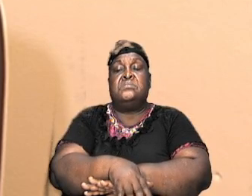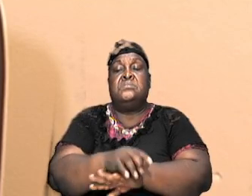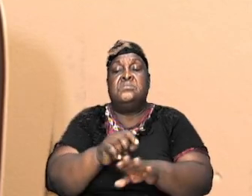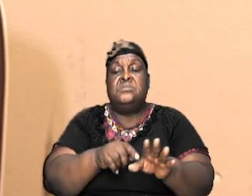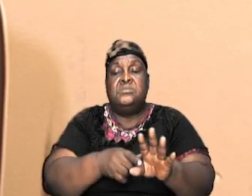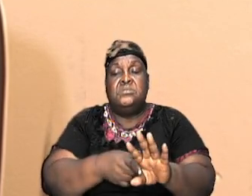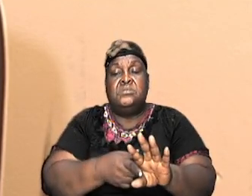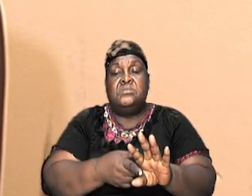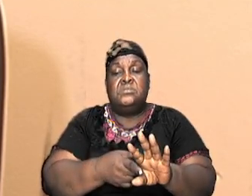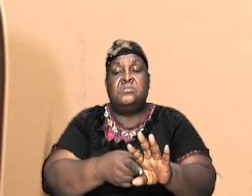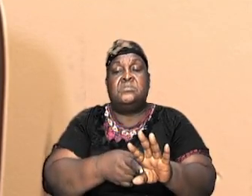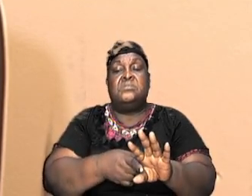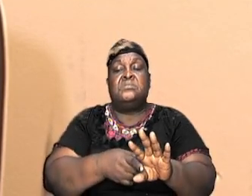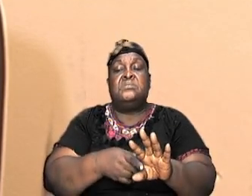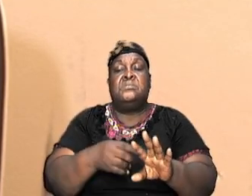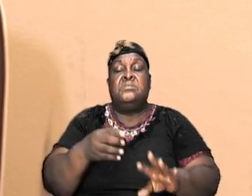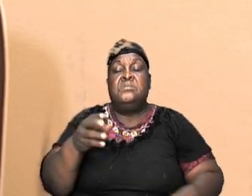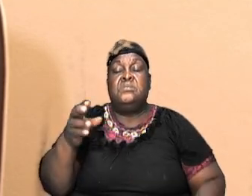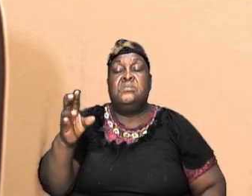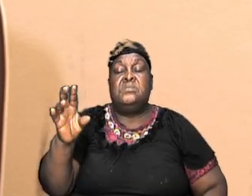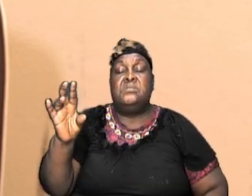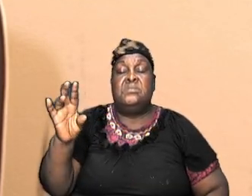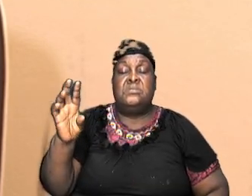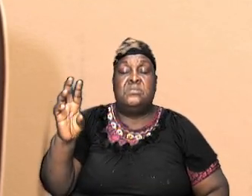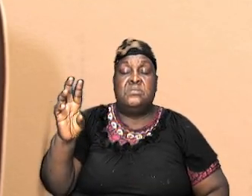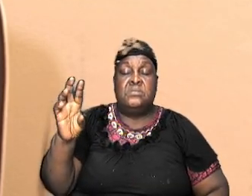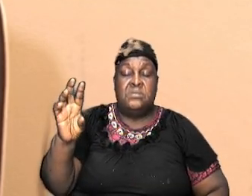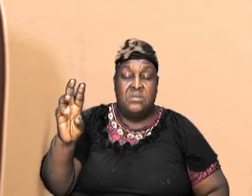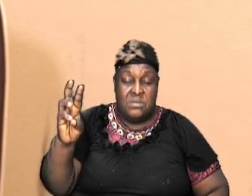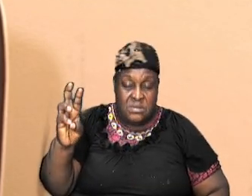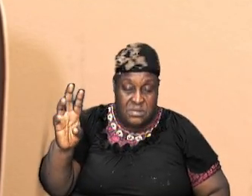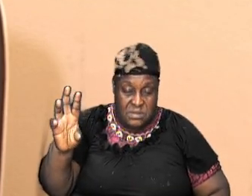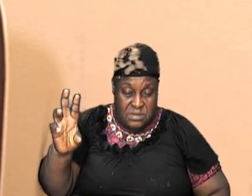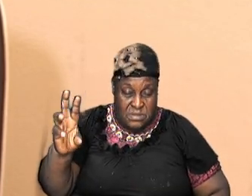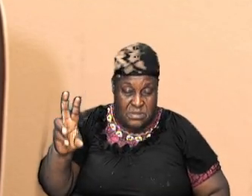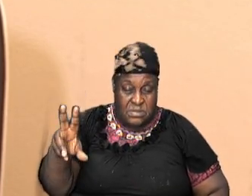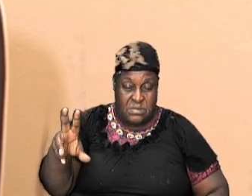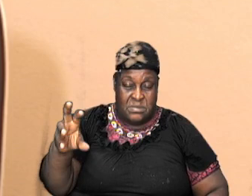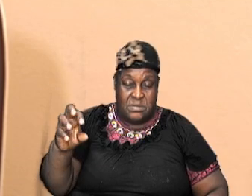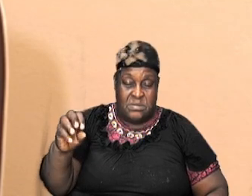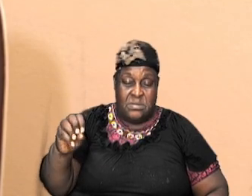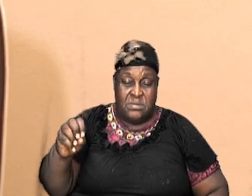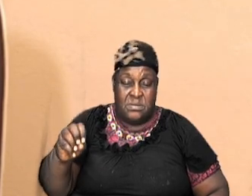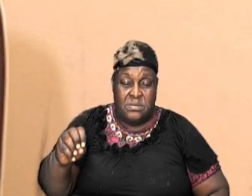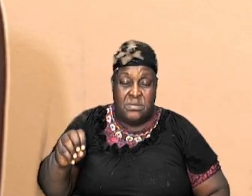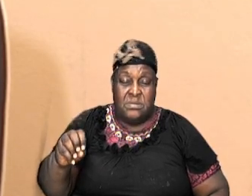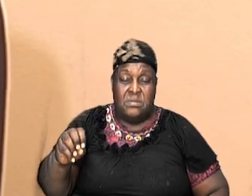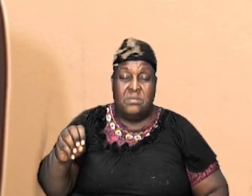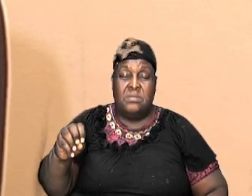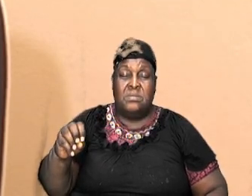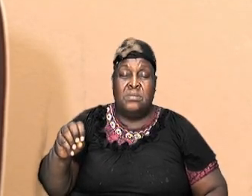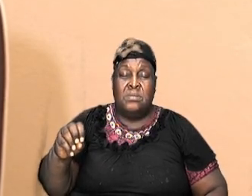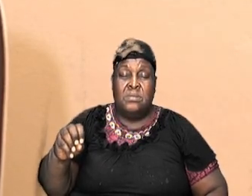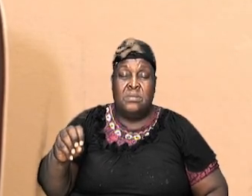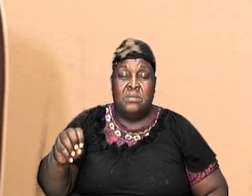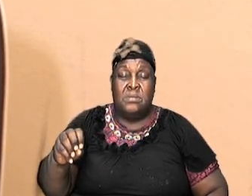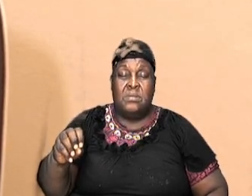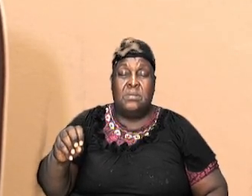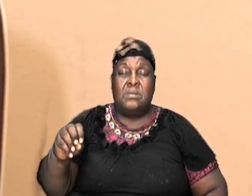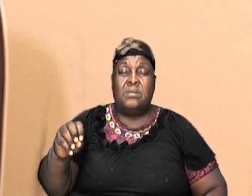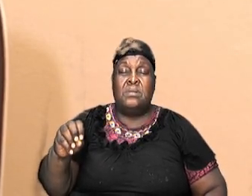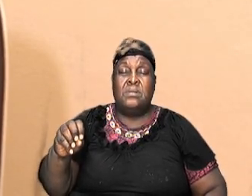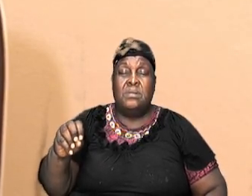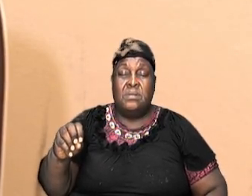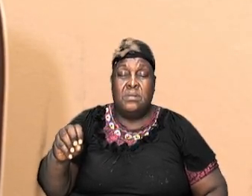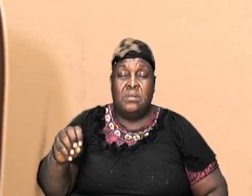started a regular time between 6:30 and 7. It will get going at that time. And so come out to our